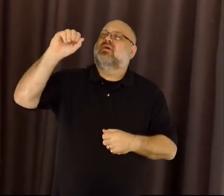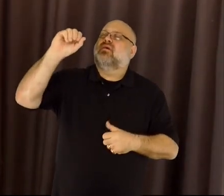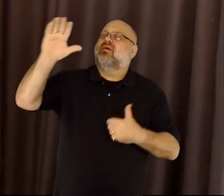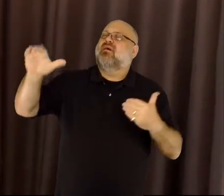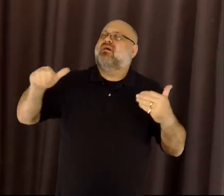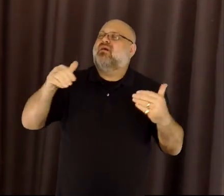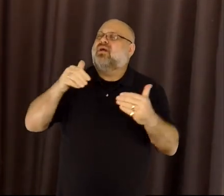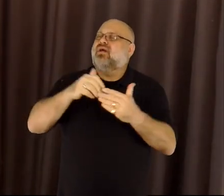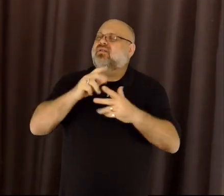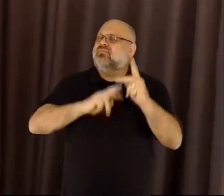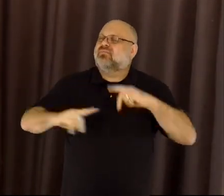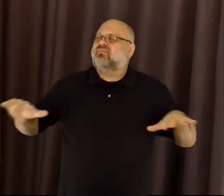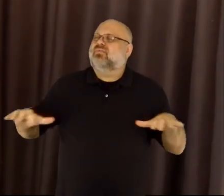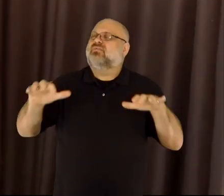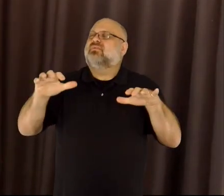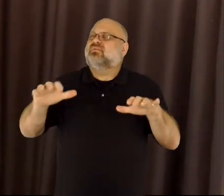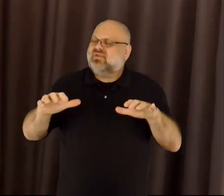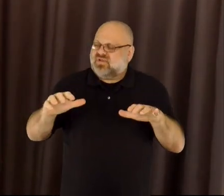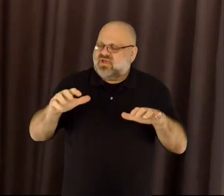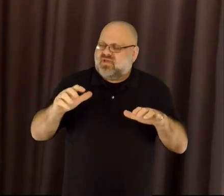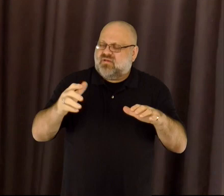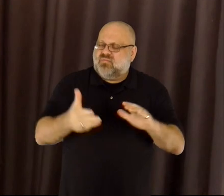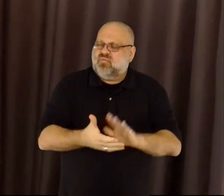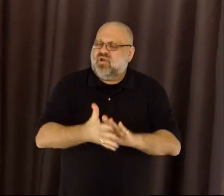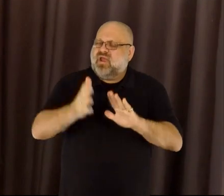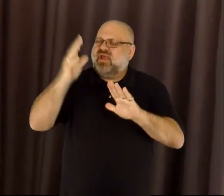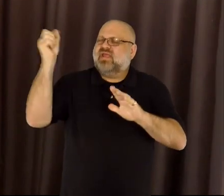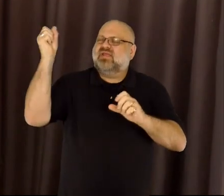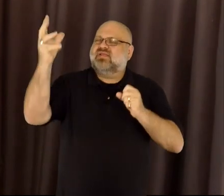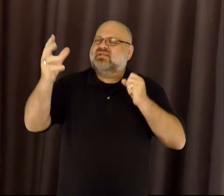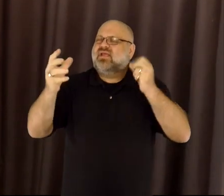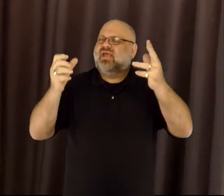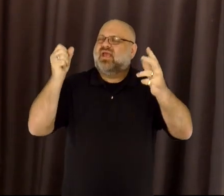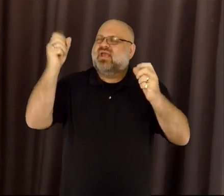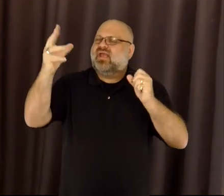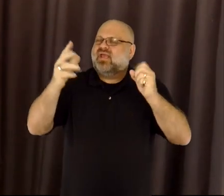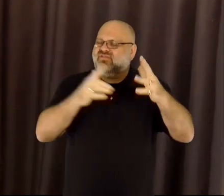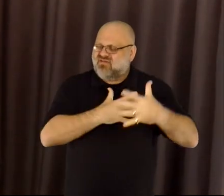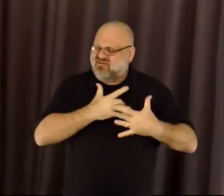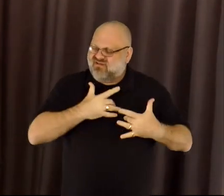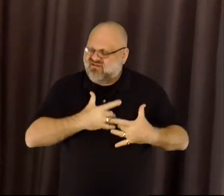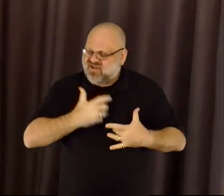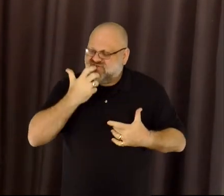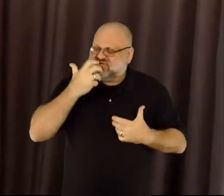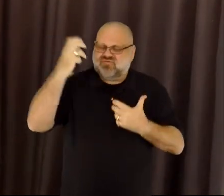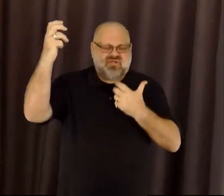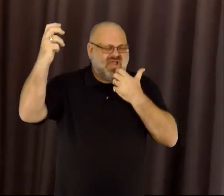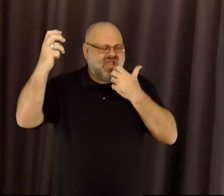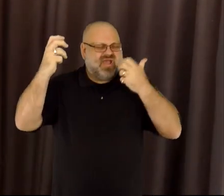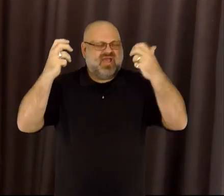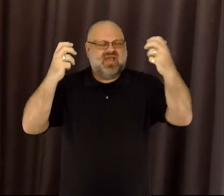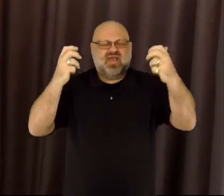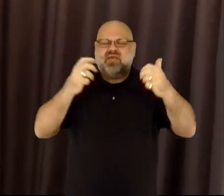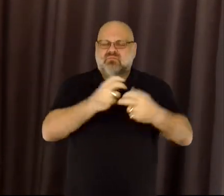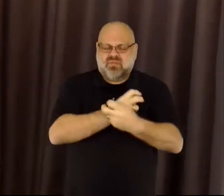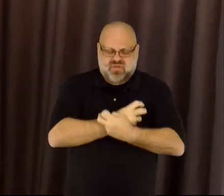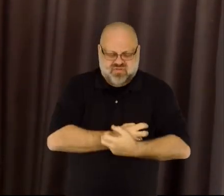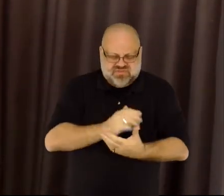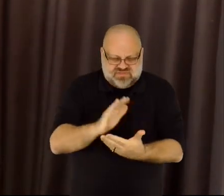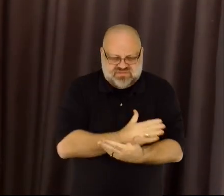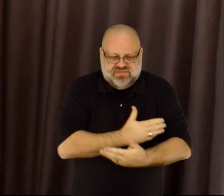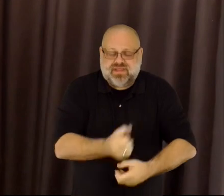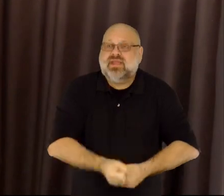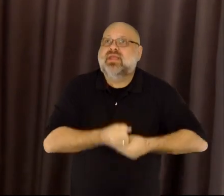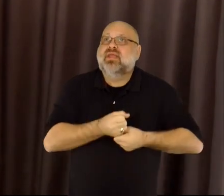And all the earth will shout your praise. Our hearts will cry. These bones